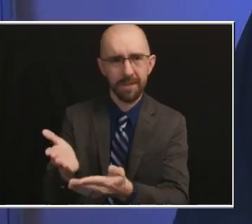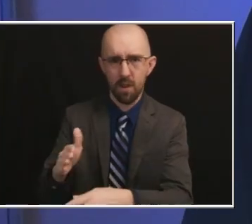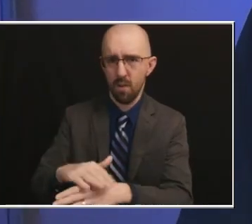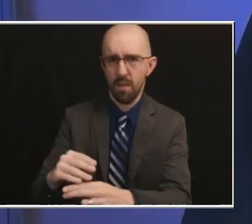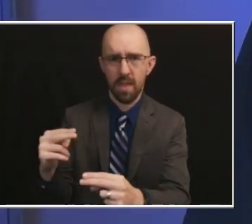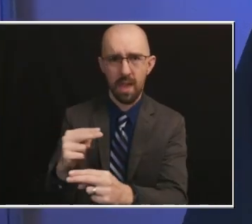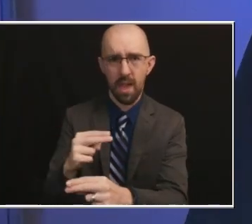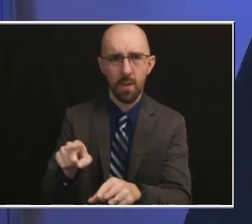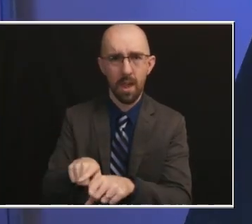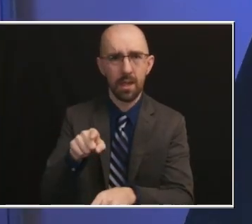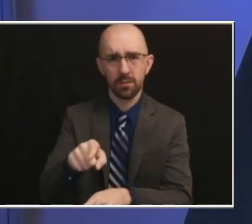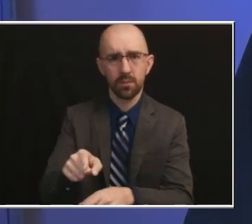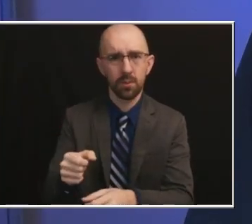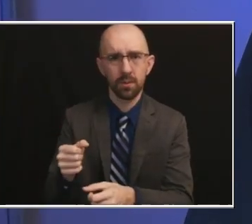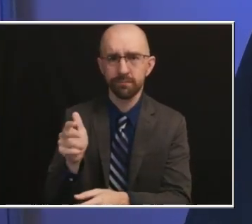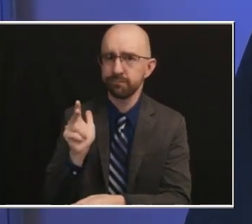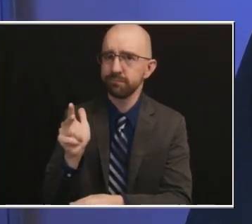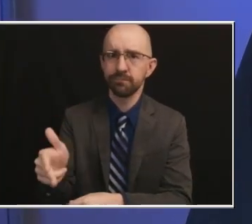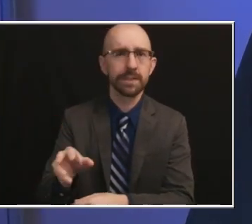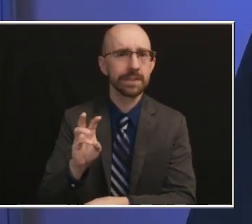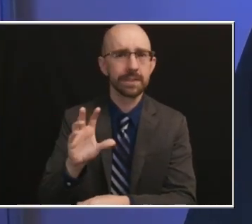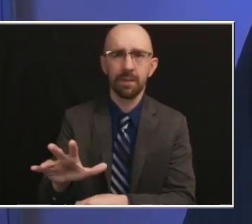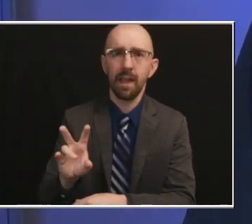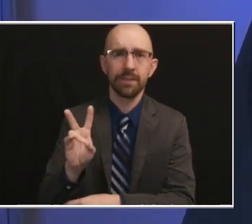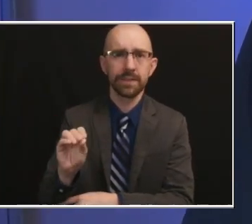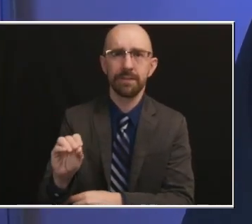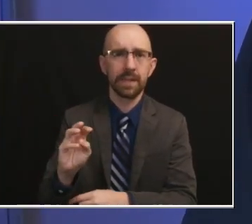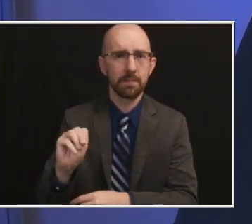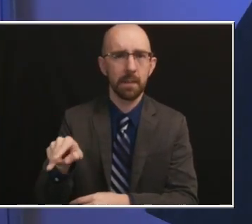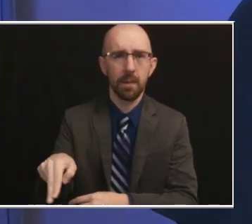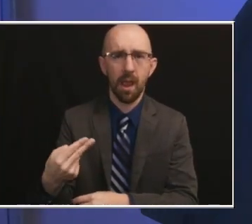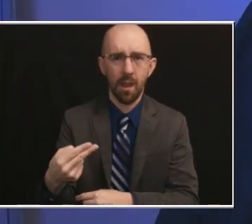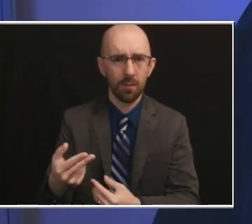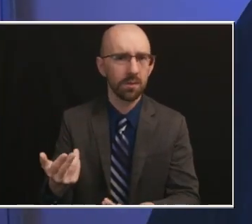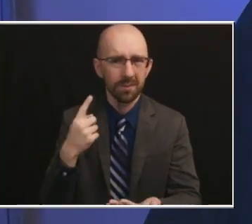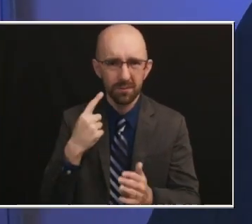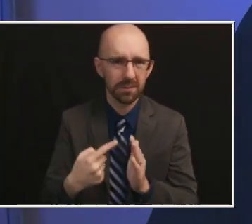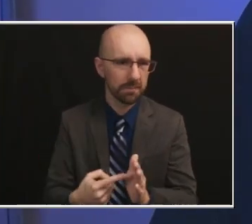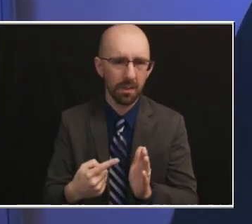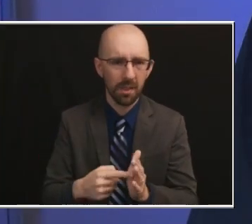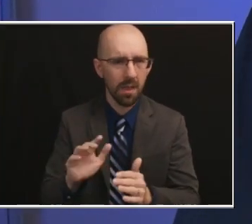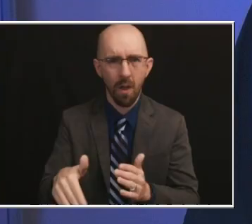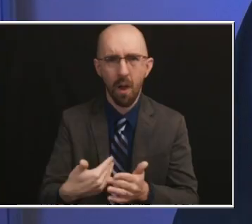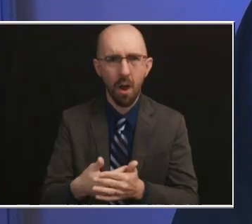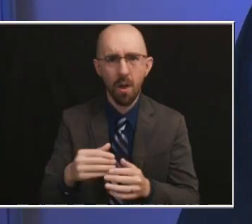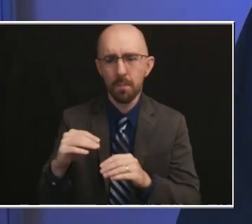going, 65, 70 miles an hour. And it's all in slow motion.